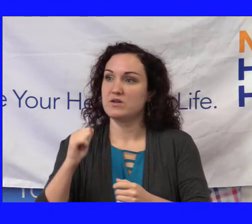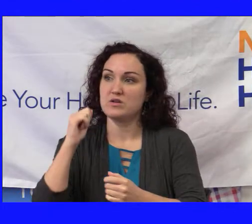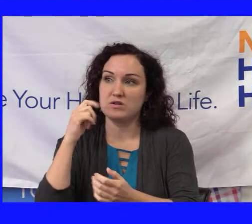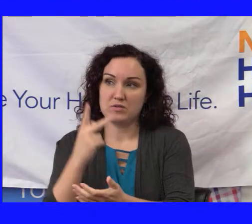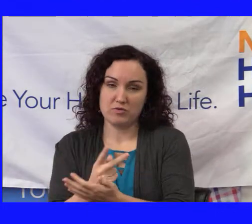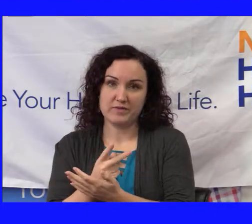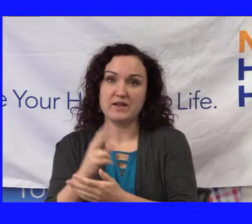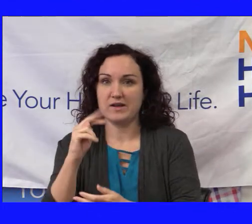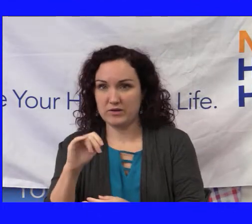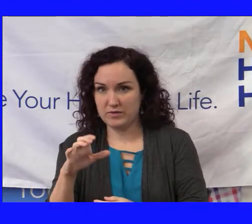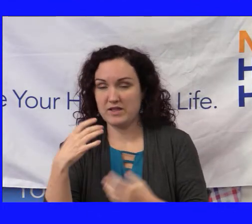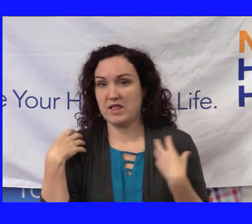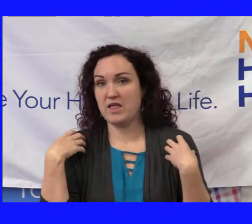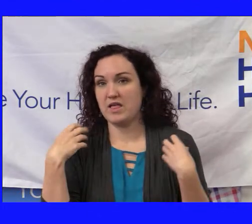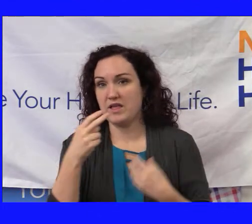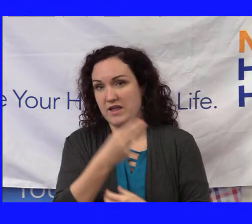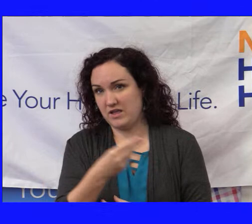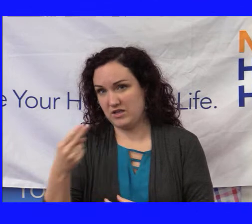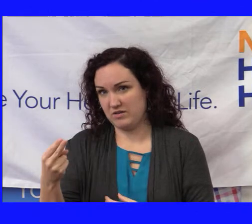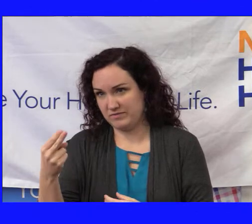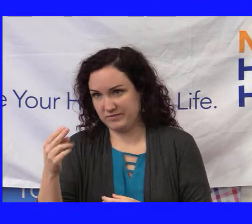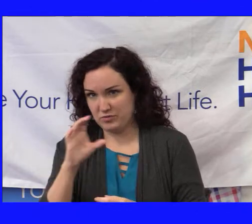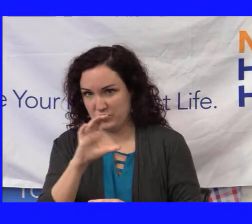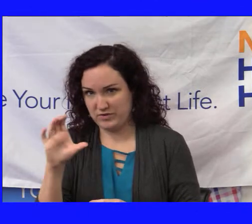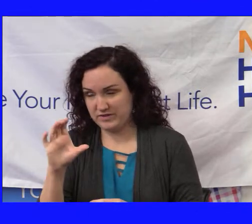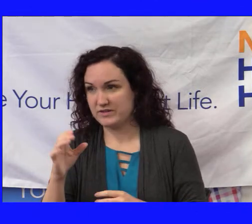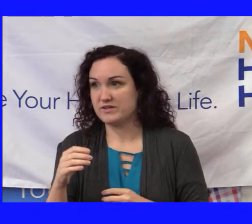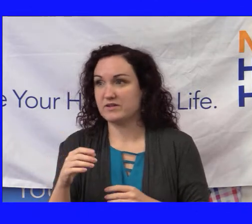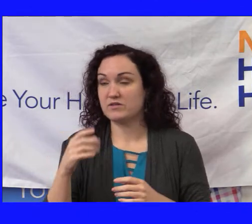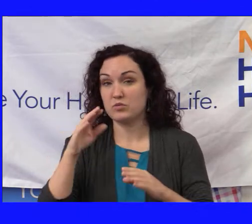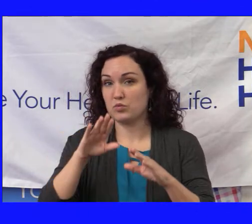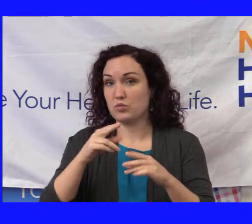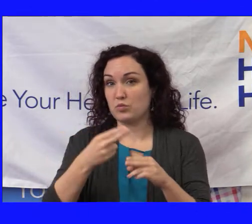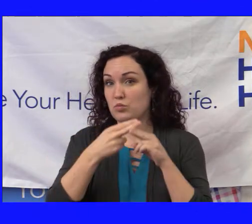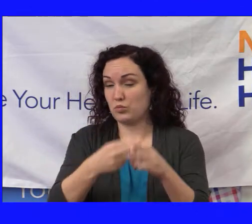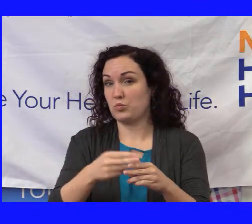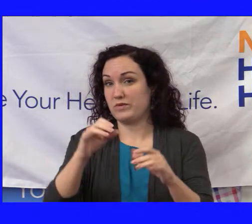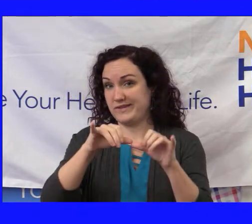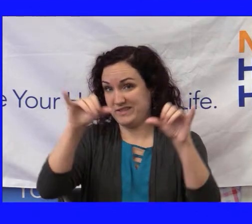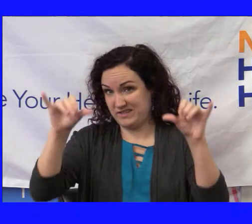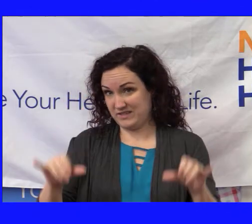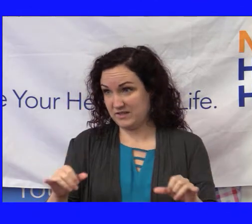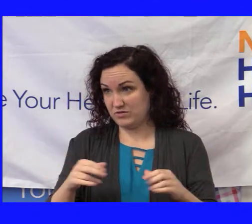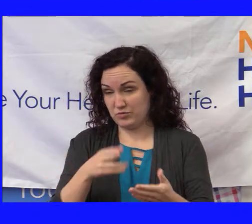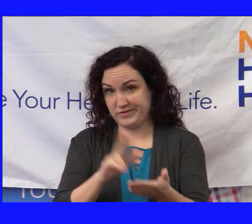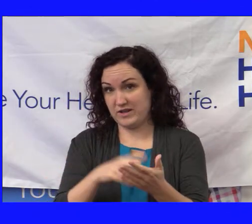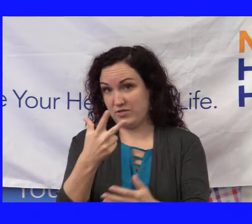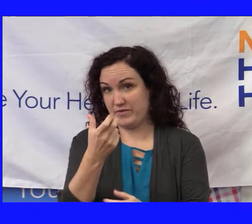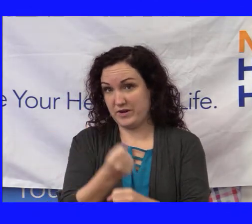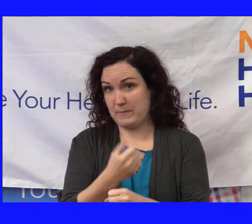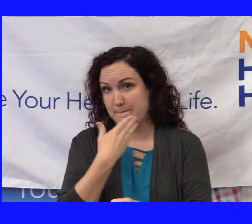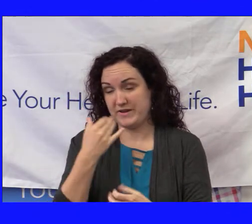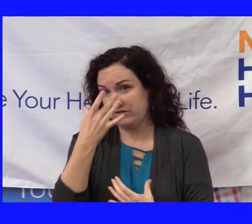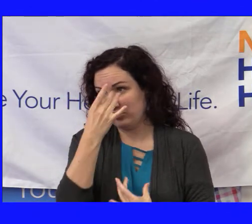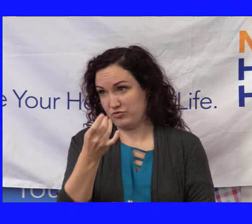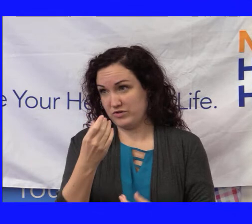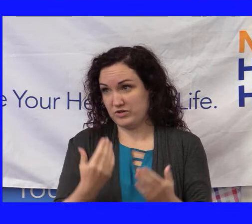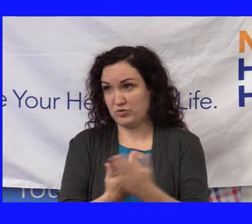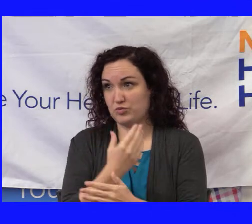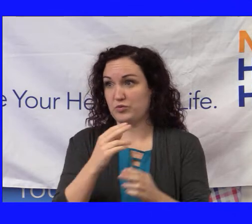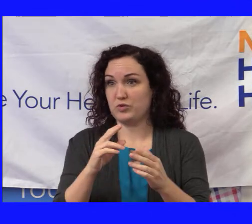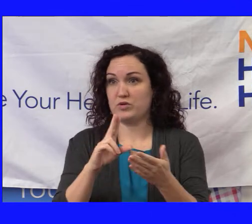Authorizing New York City Health and Hospitals Corporation, known as the System, to sign a 3-year best interest